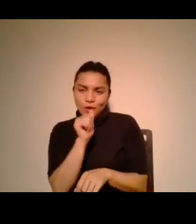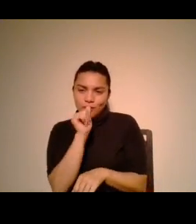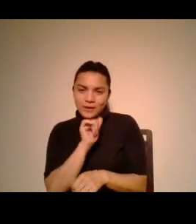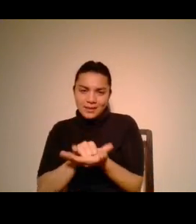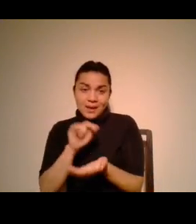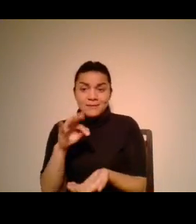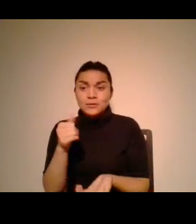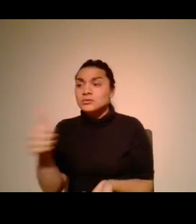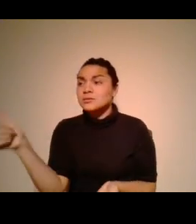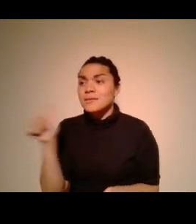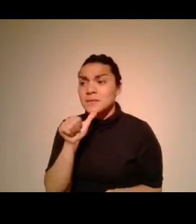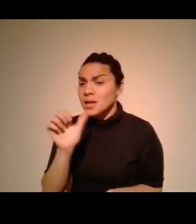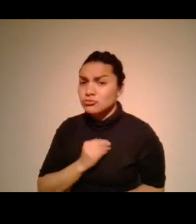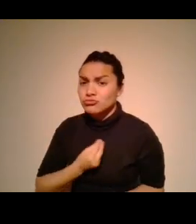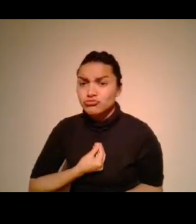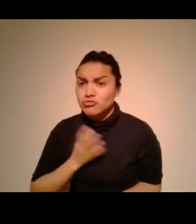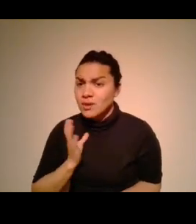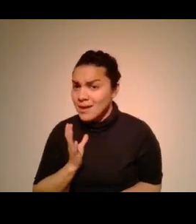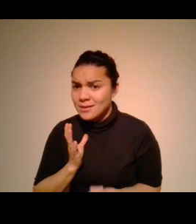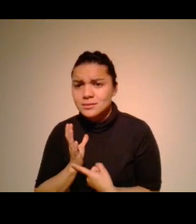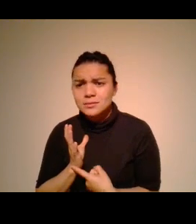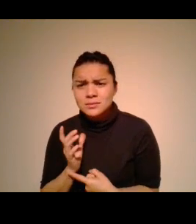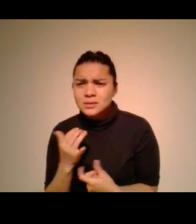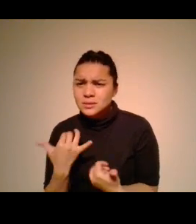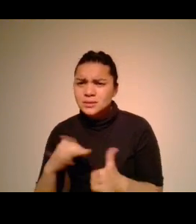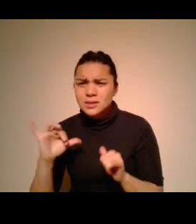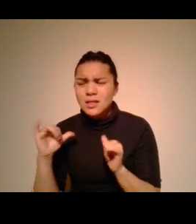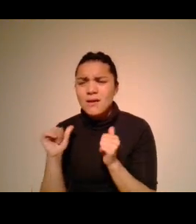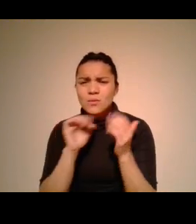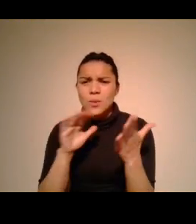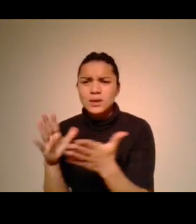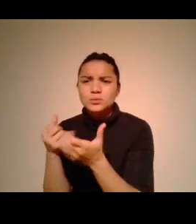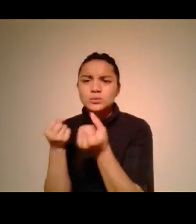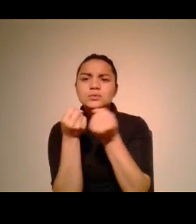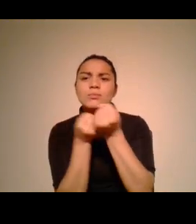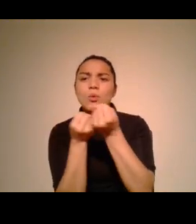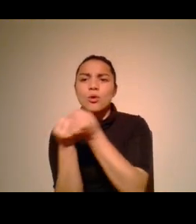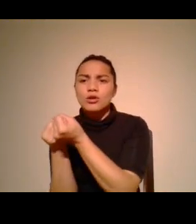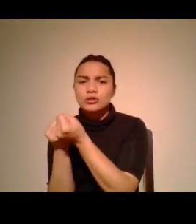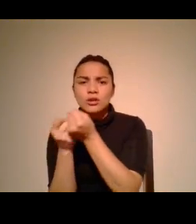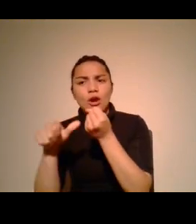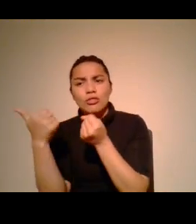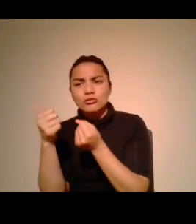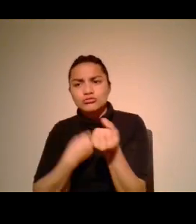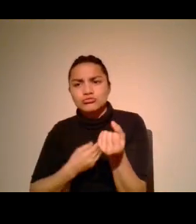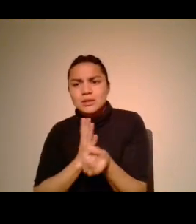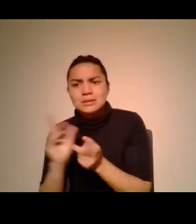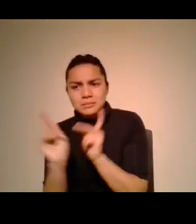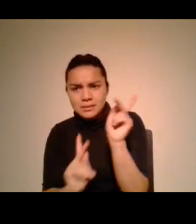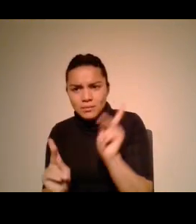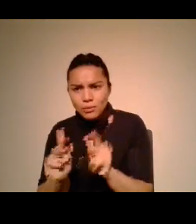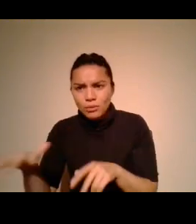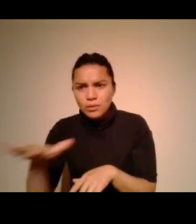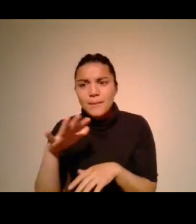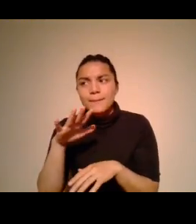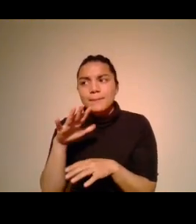yourself, you still have ways of supporting the trans people around you by being really proactive about this.